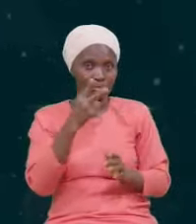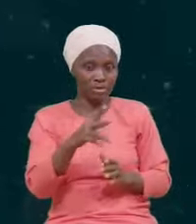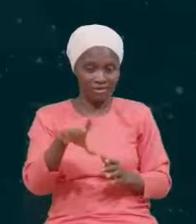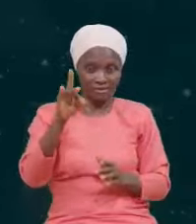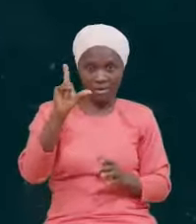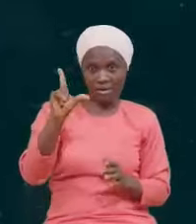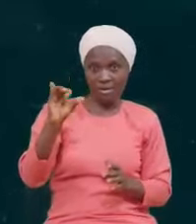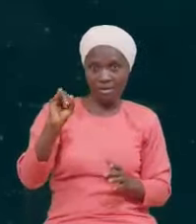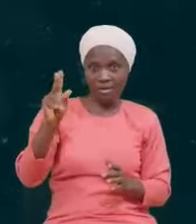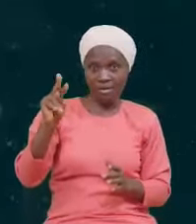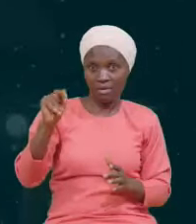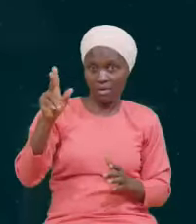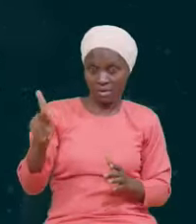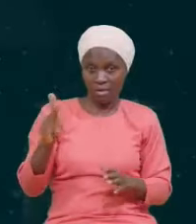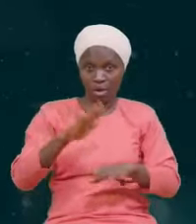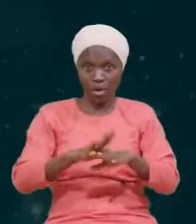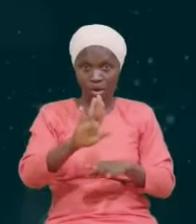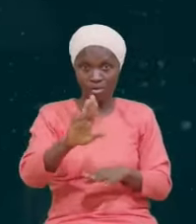screen,